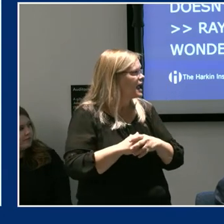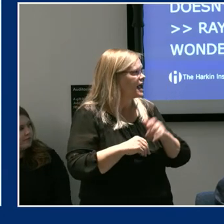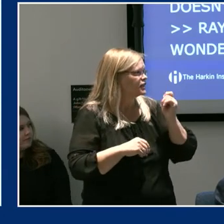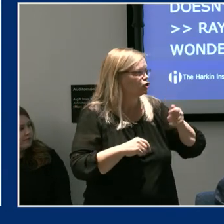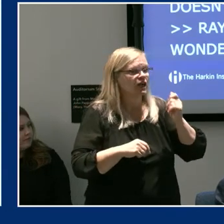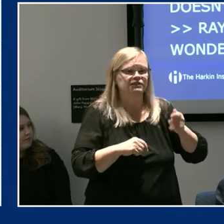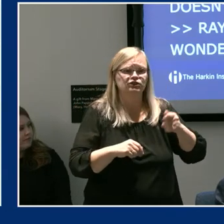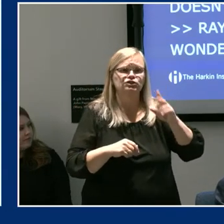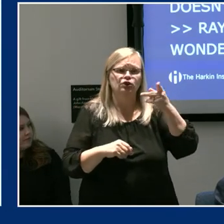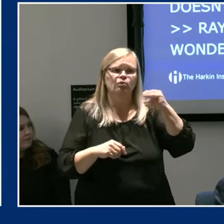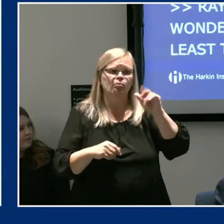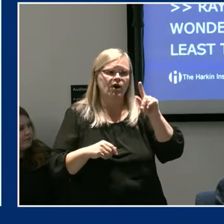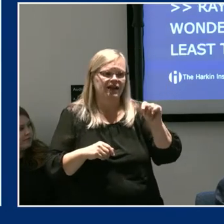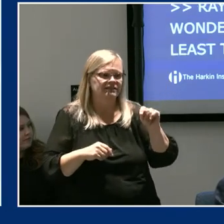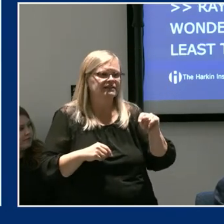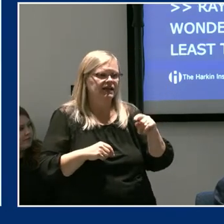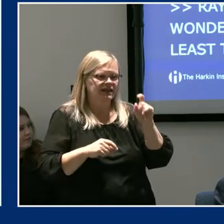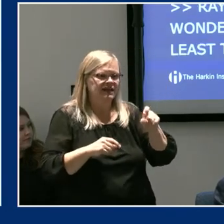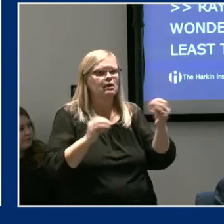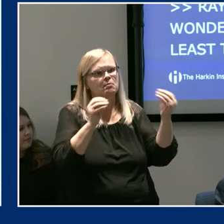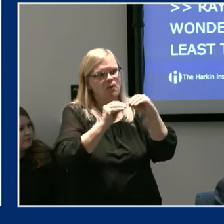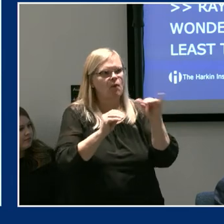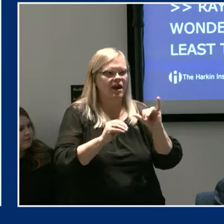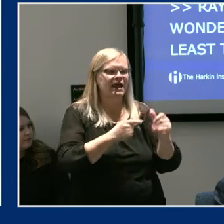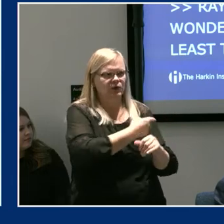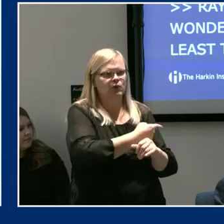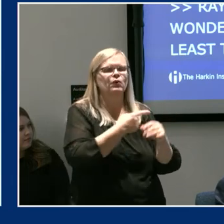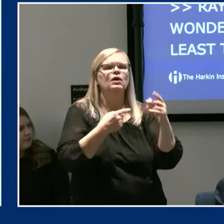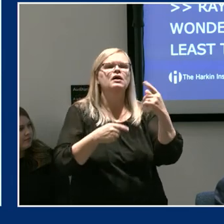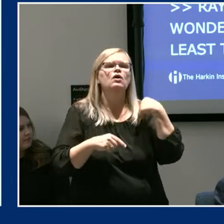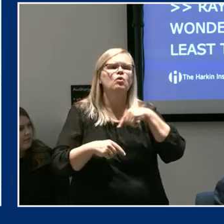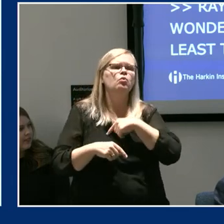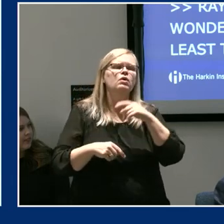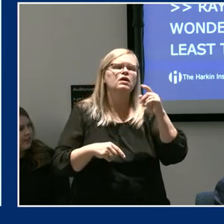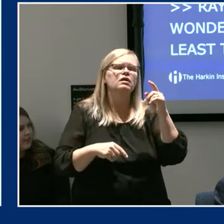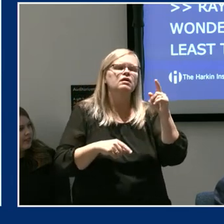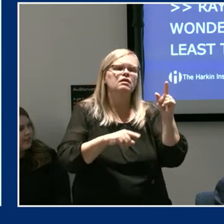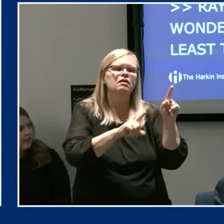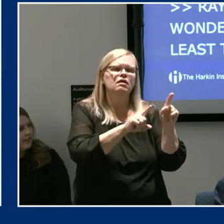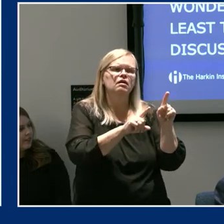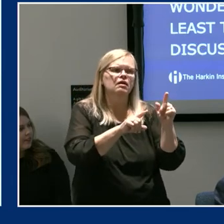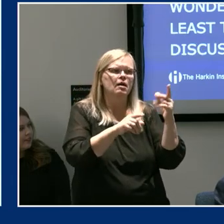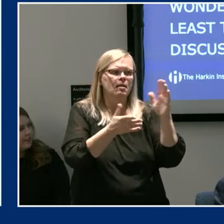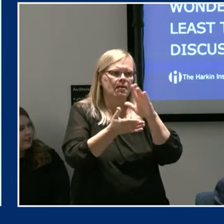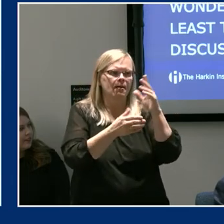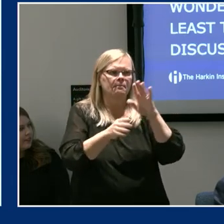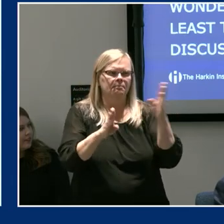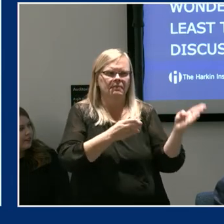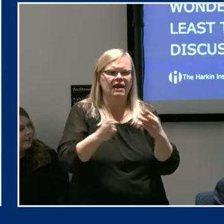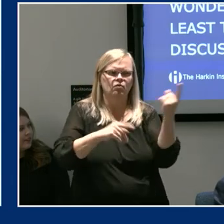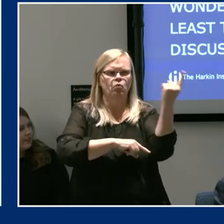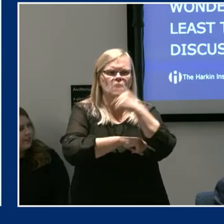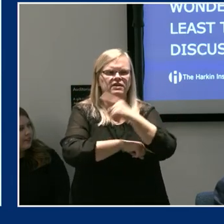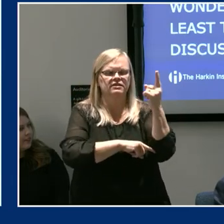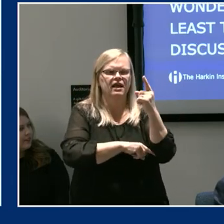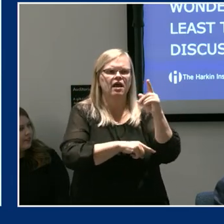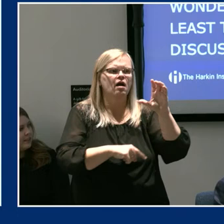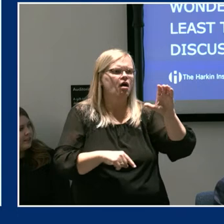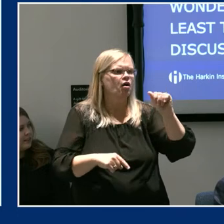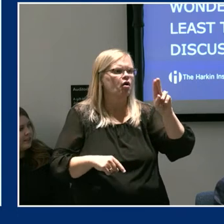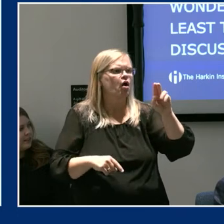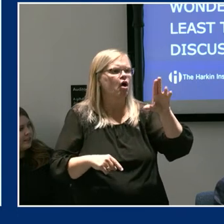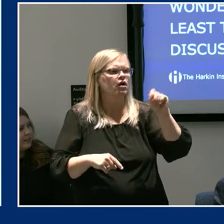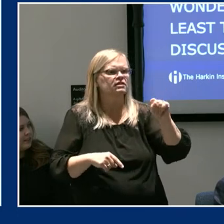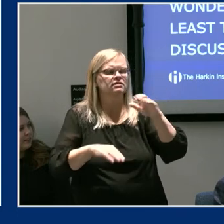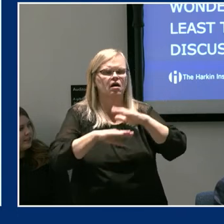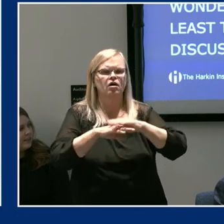right, for a full discussion. Actually, we are planning to have a one-day event focused on Social Security and